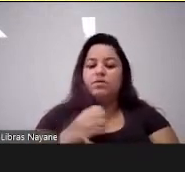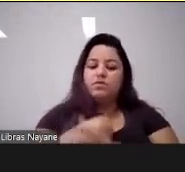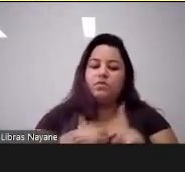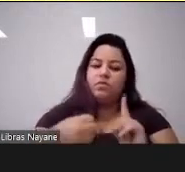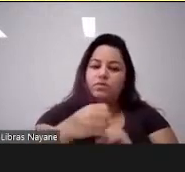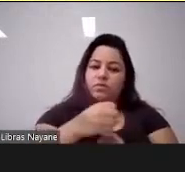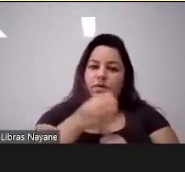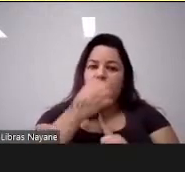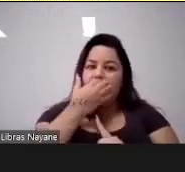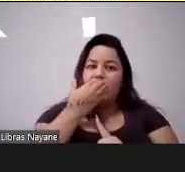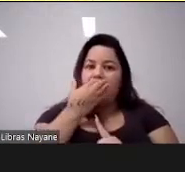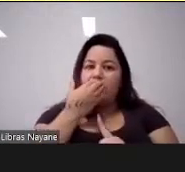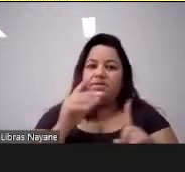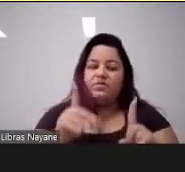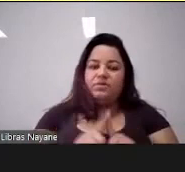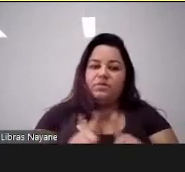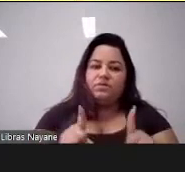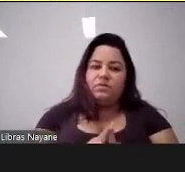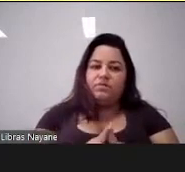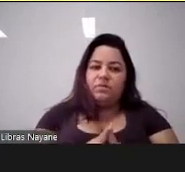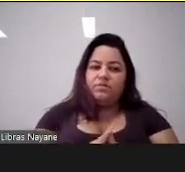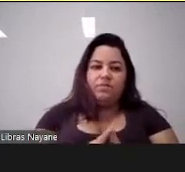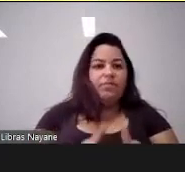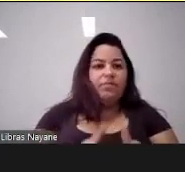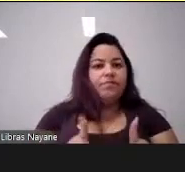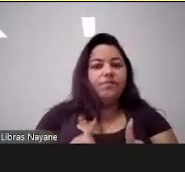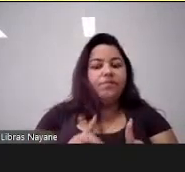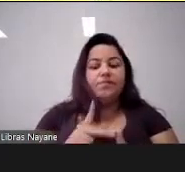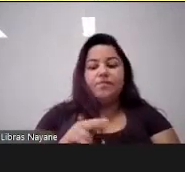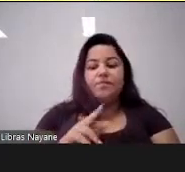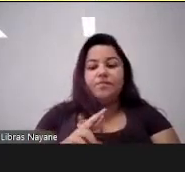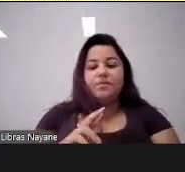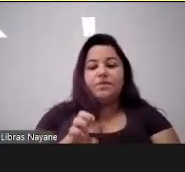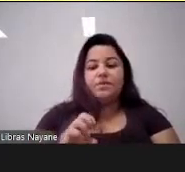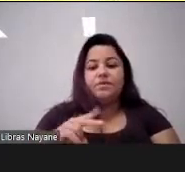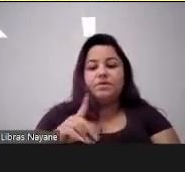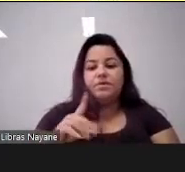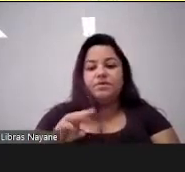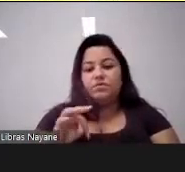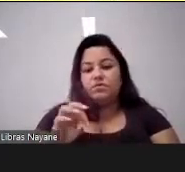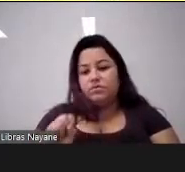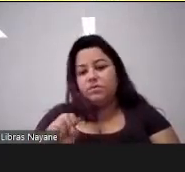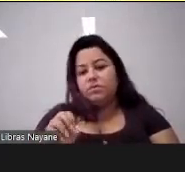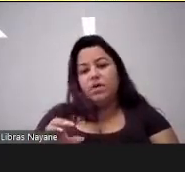economy digitalization as well in this society,